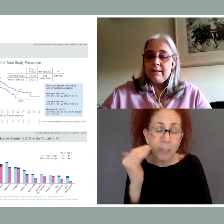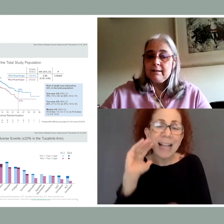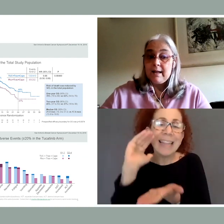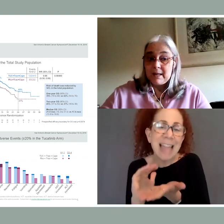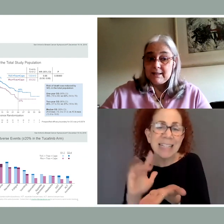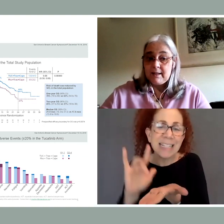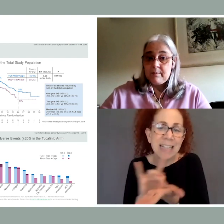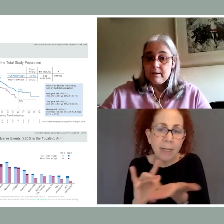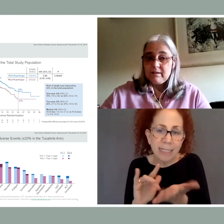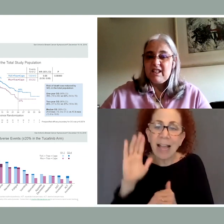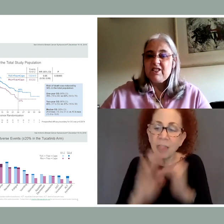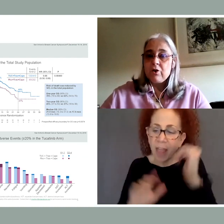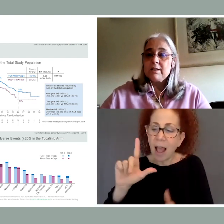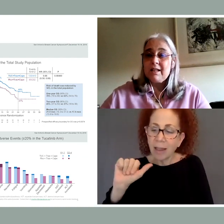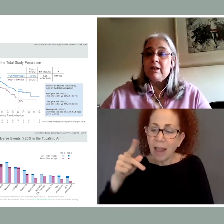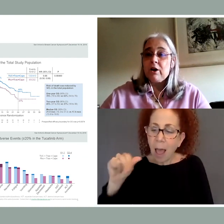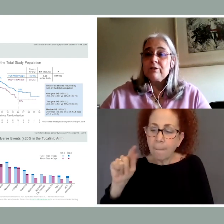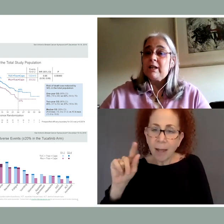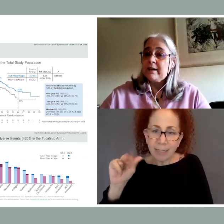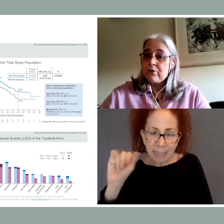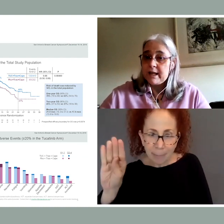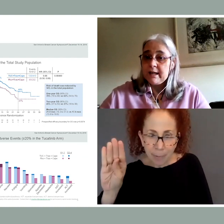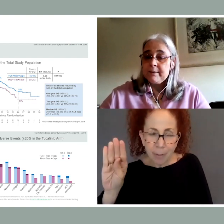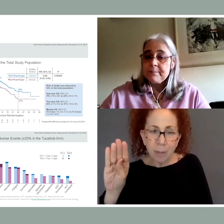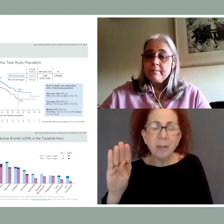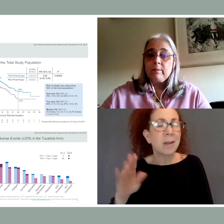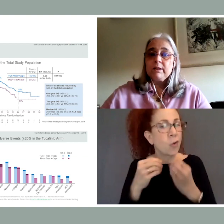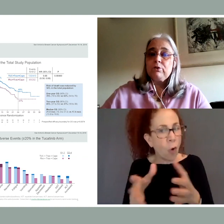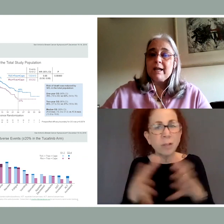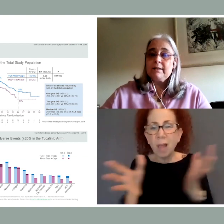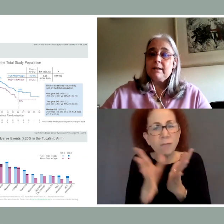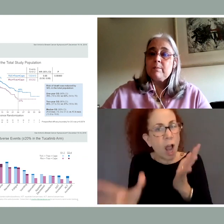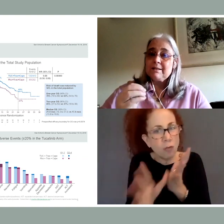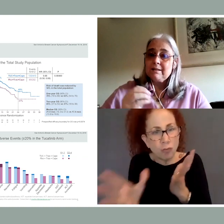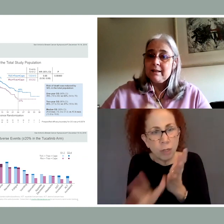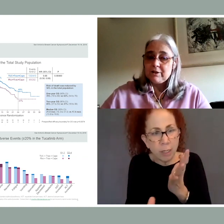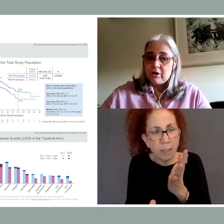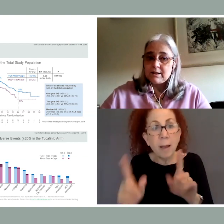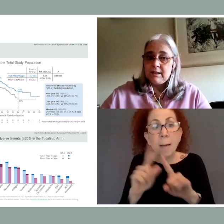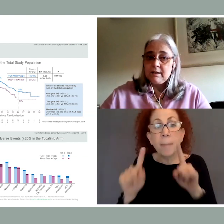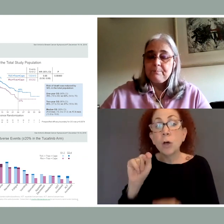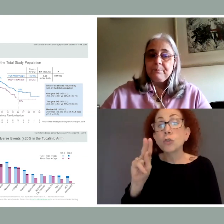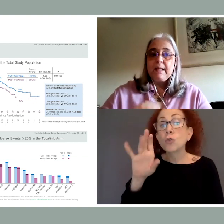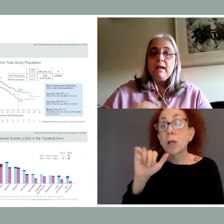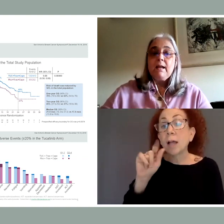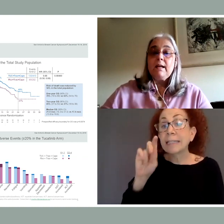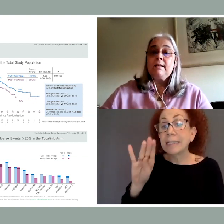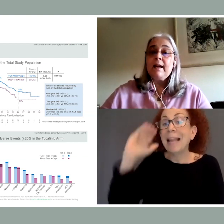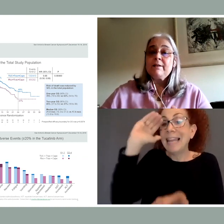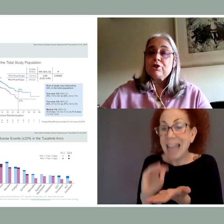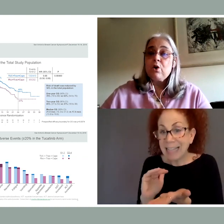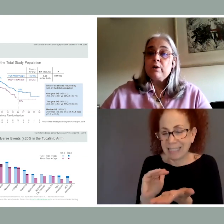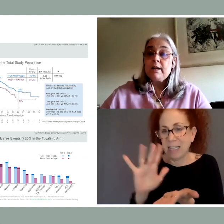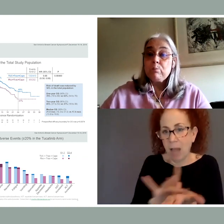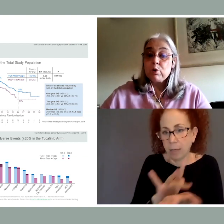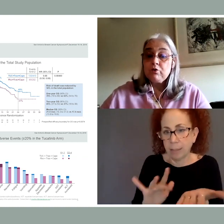toxic than Lapatinib. These drugs give a lot of diarrhea, but Tucatinib is less toxic. It